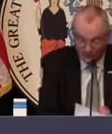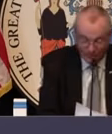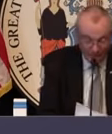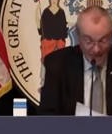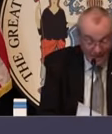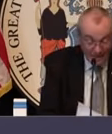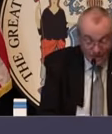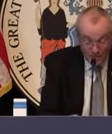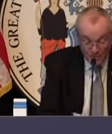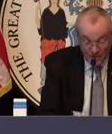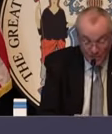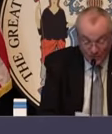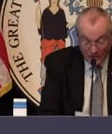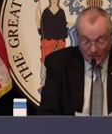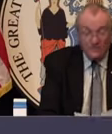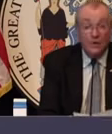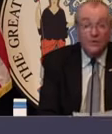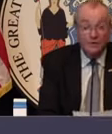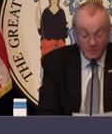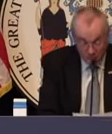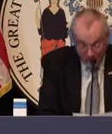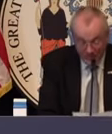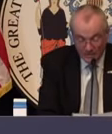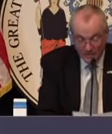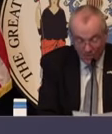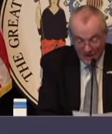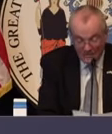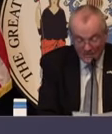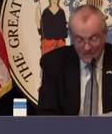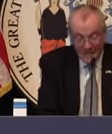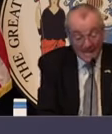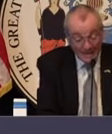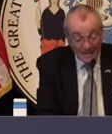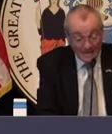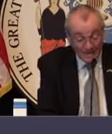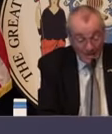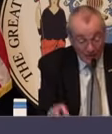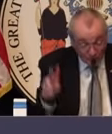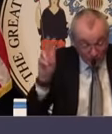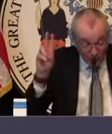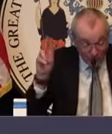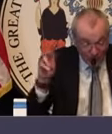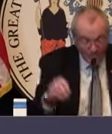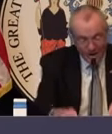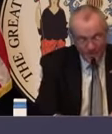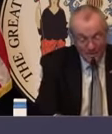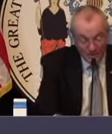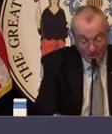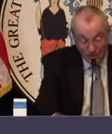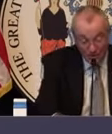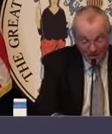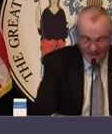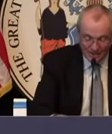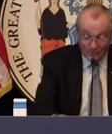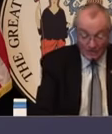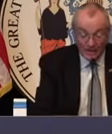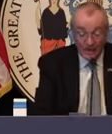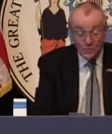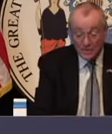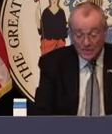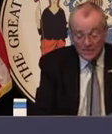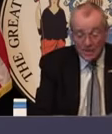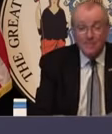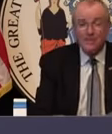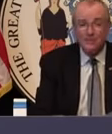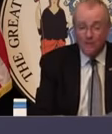car business. She is remembered as a devoted mother, wife, and later as mom to her grandkids,